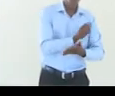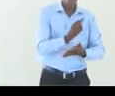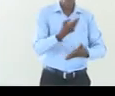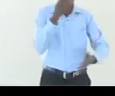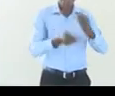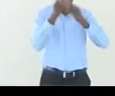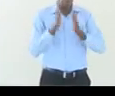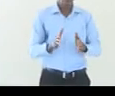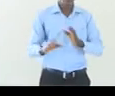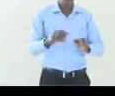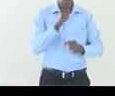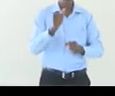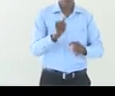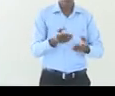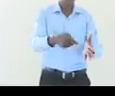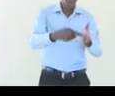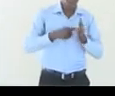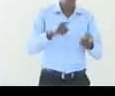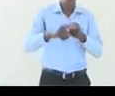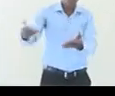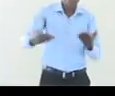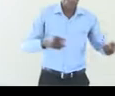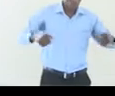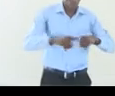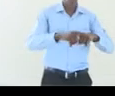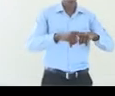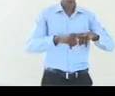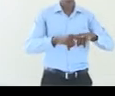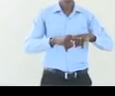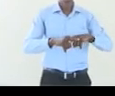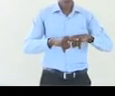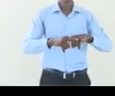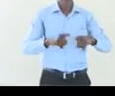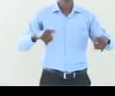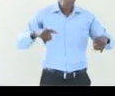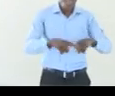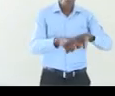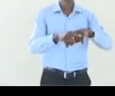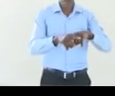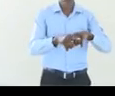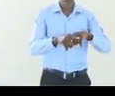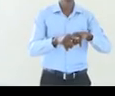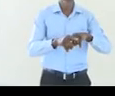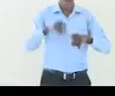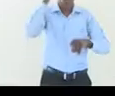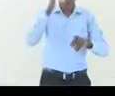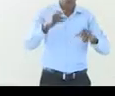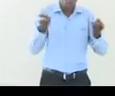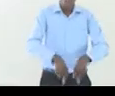the prophet, does not desire to bring about conflict, conflict does what?